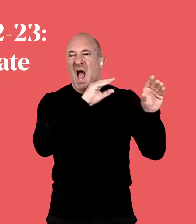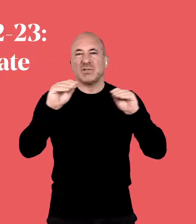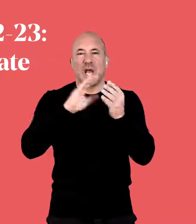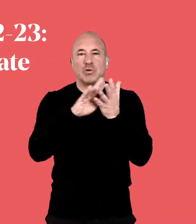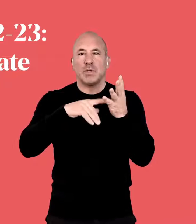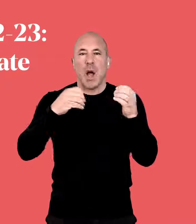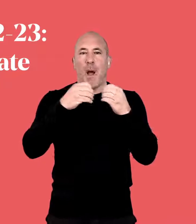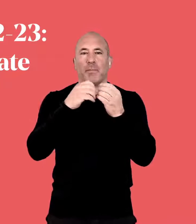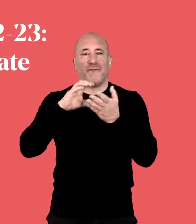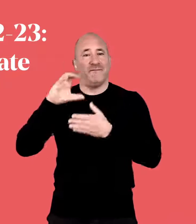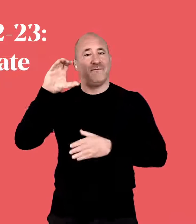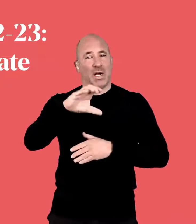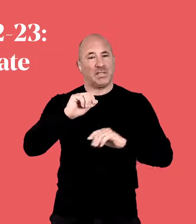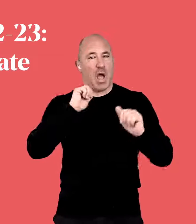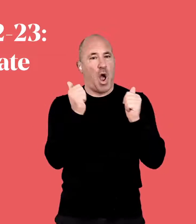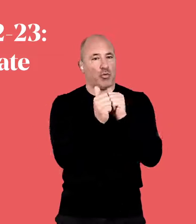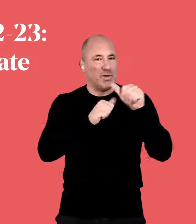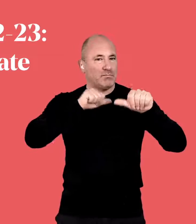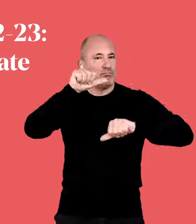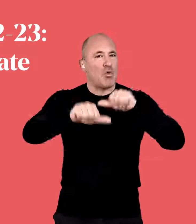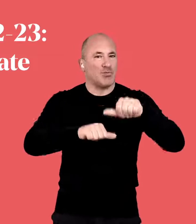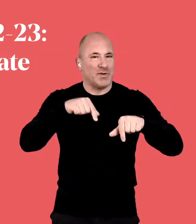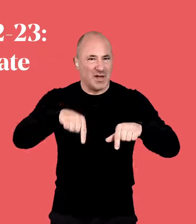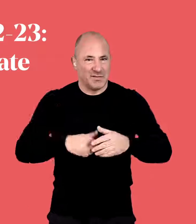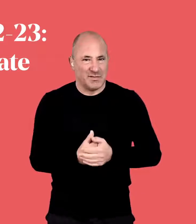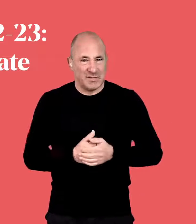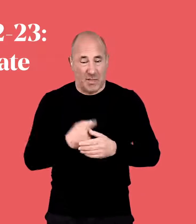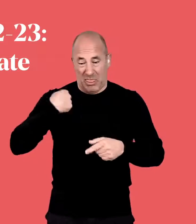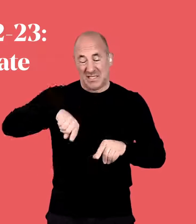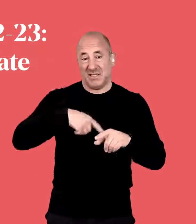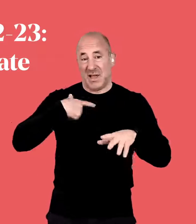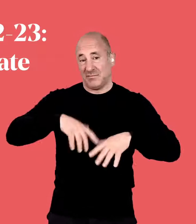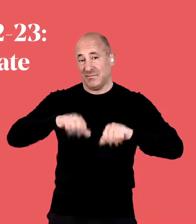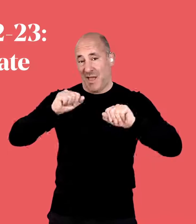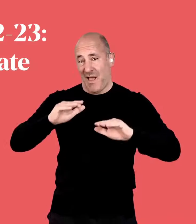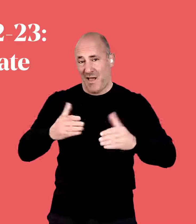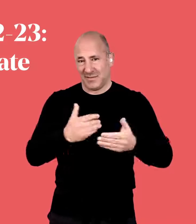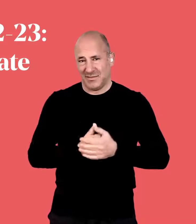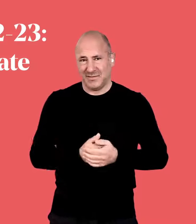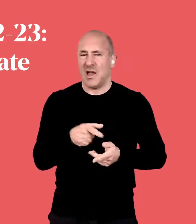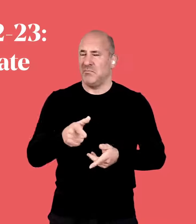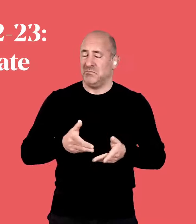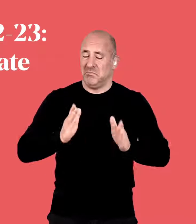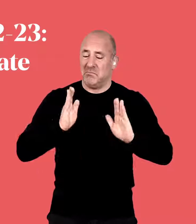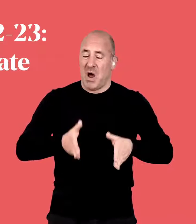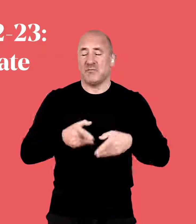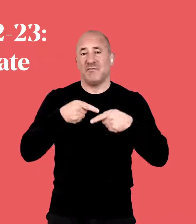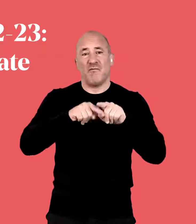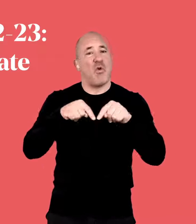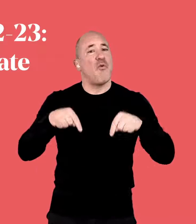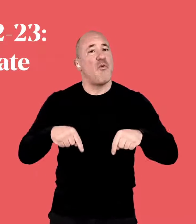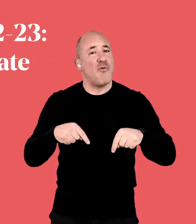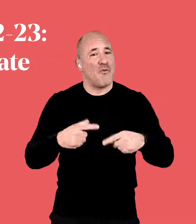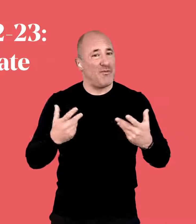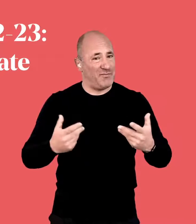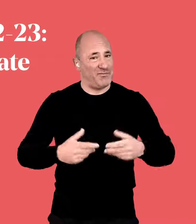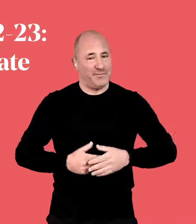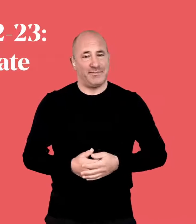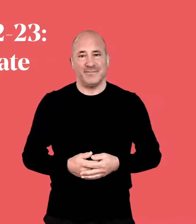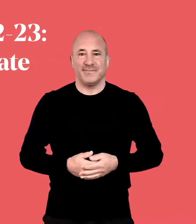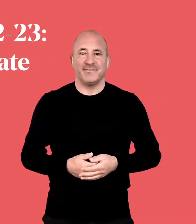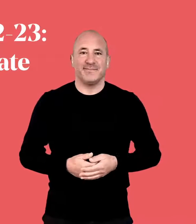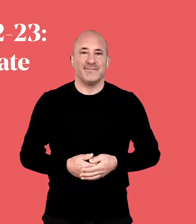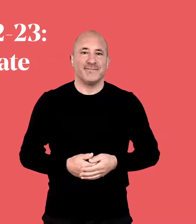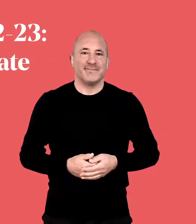2022-23 Music Education Hubs funding agreement process, which has been introduced for this year and is a mandatory